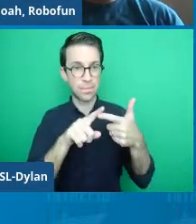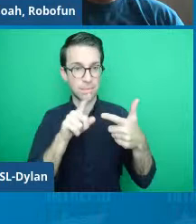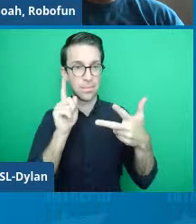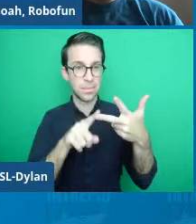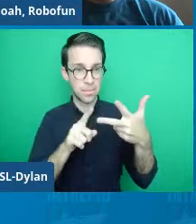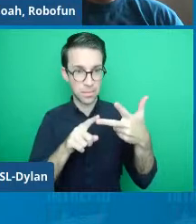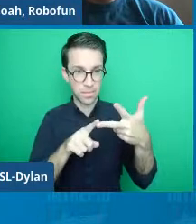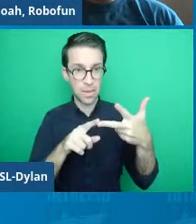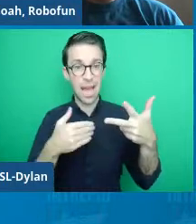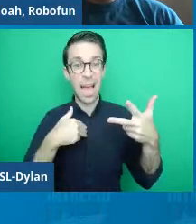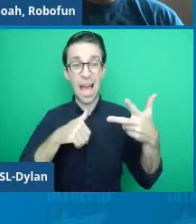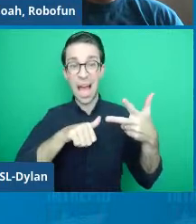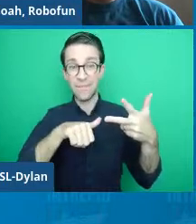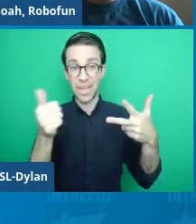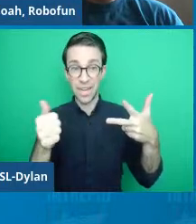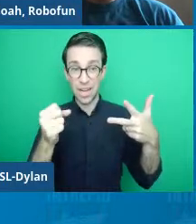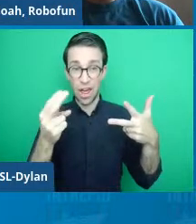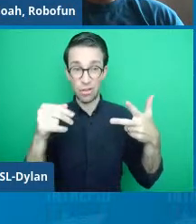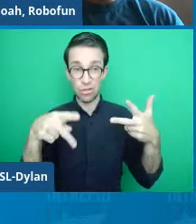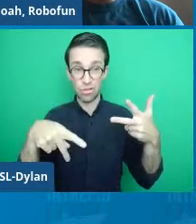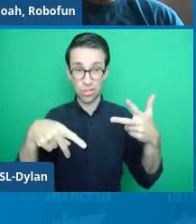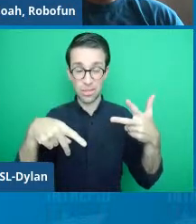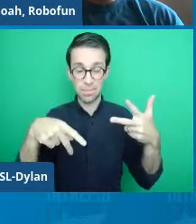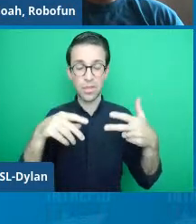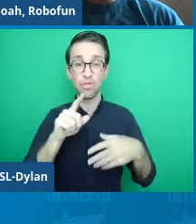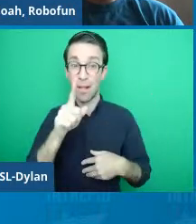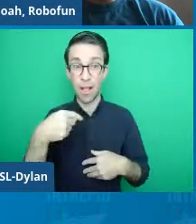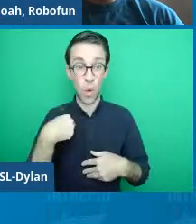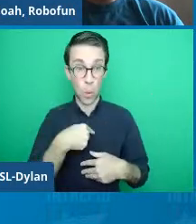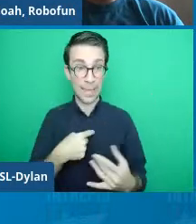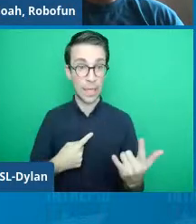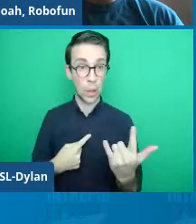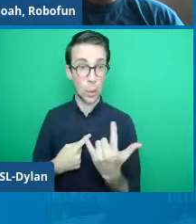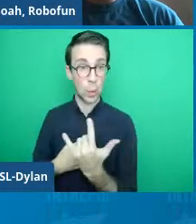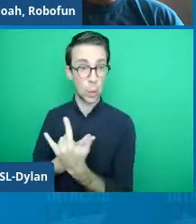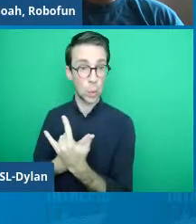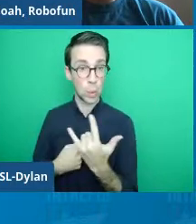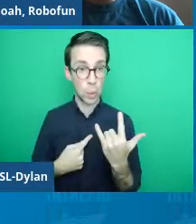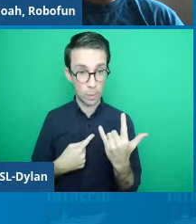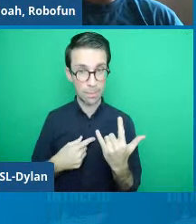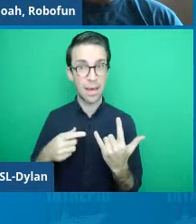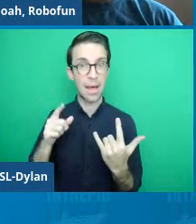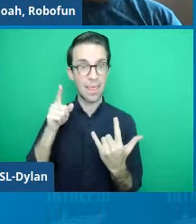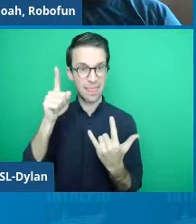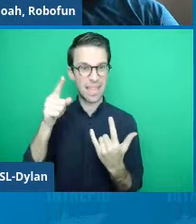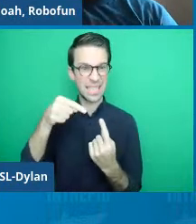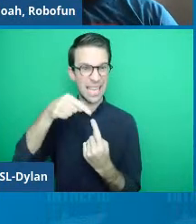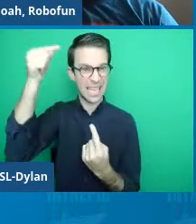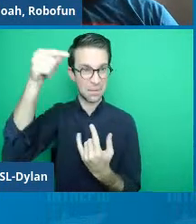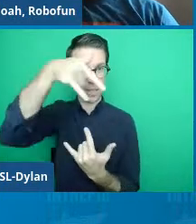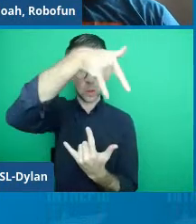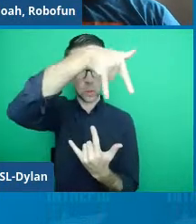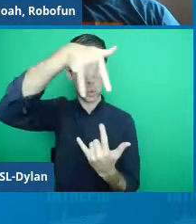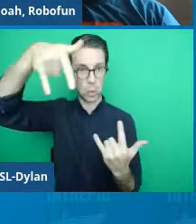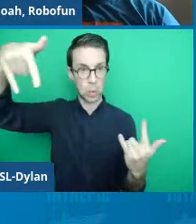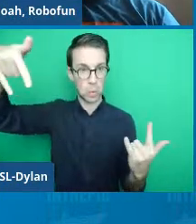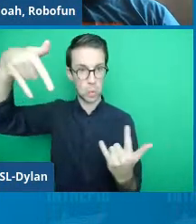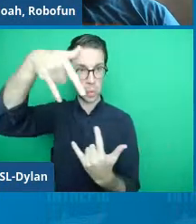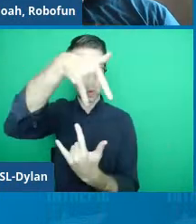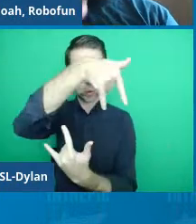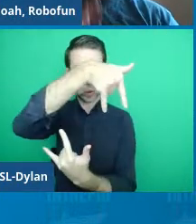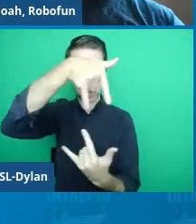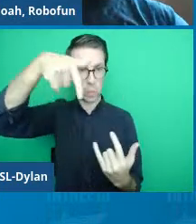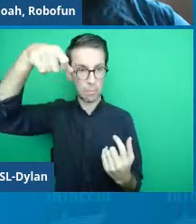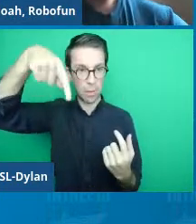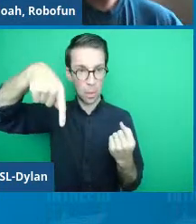a ship above us, and we're going to be shooting a laser up at that ship. It's going to be shooting a laser down at us. So let's go design that